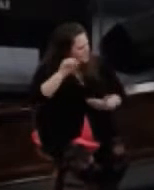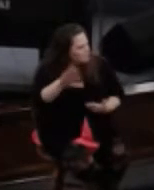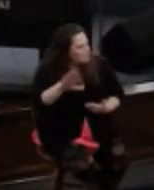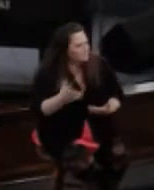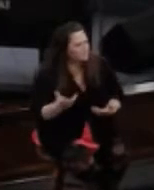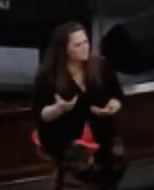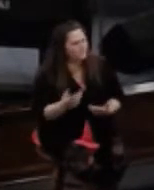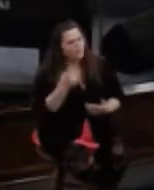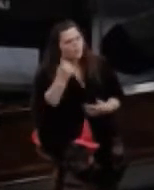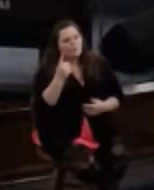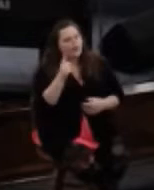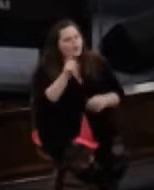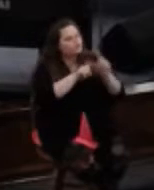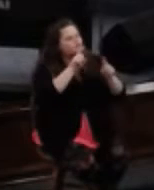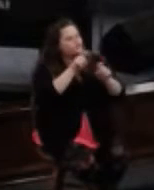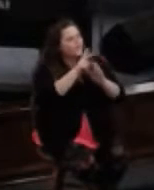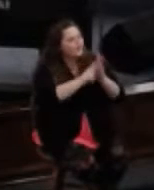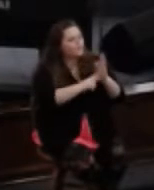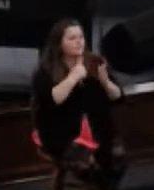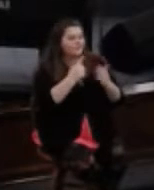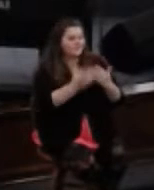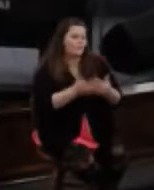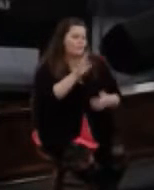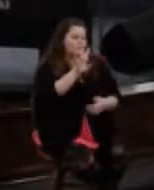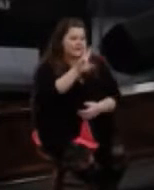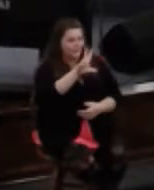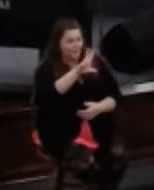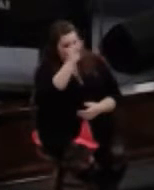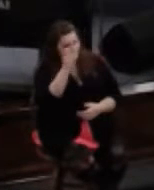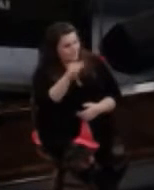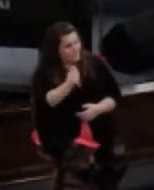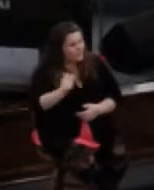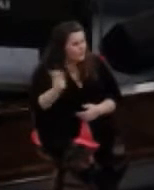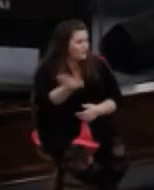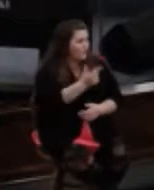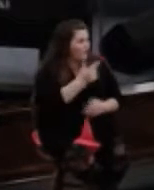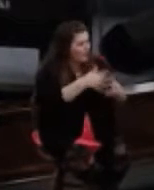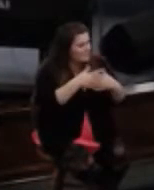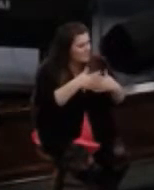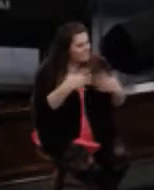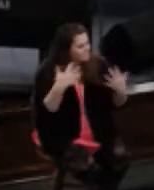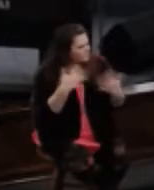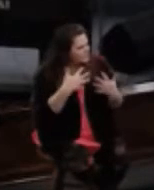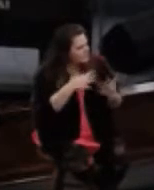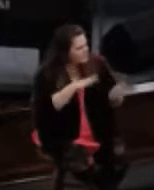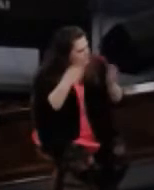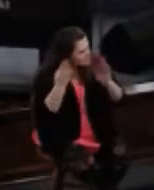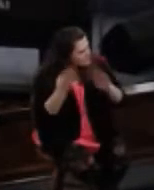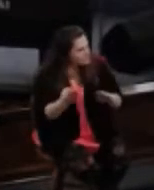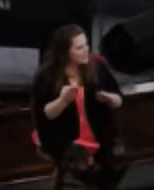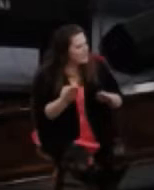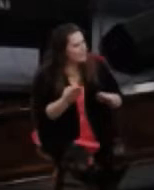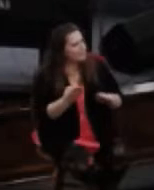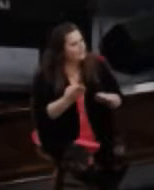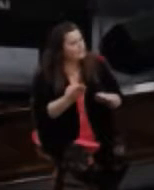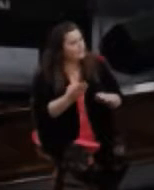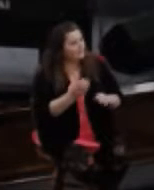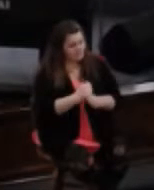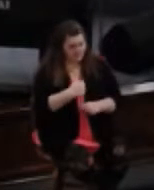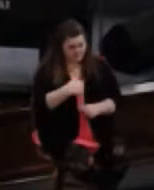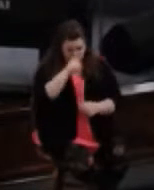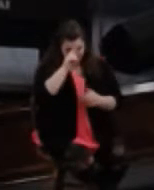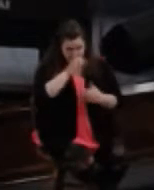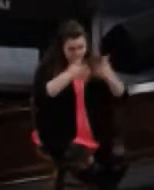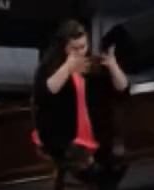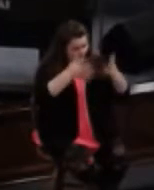One survey I read said that nearly 70% of all Americans fear death, which leads me to believe that the